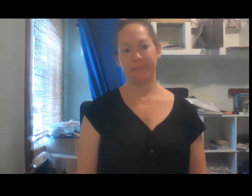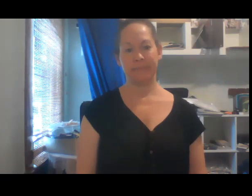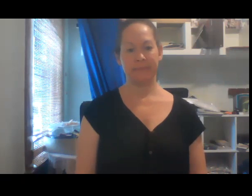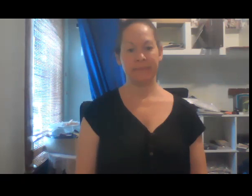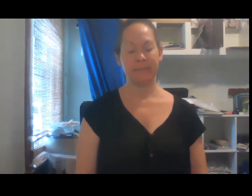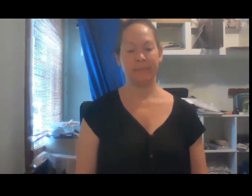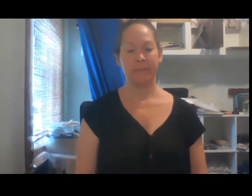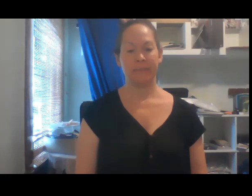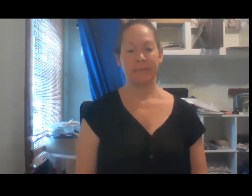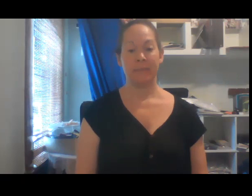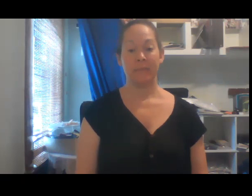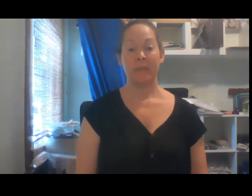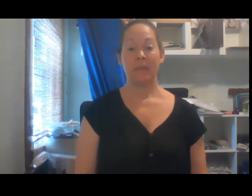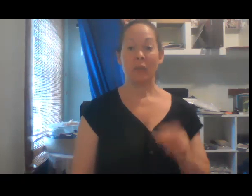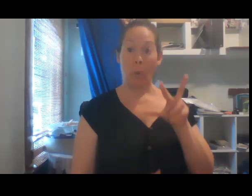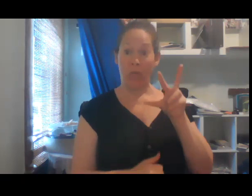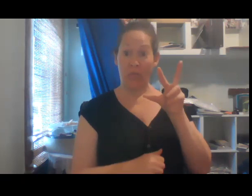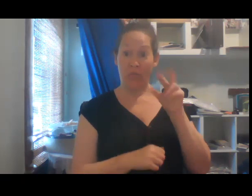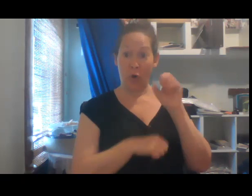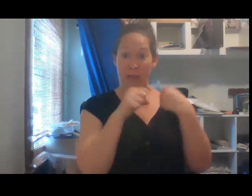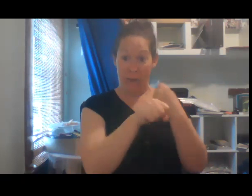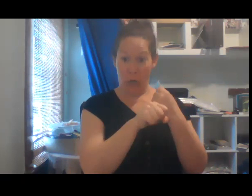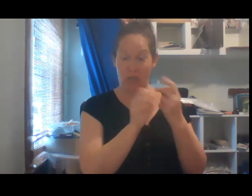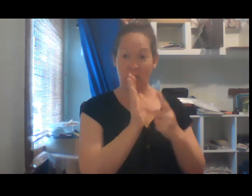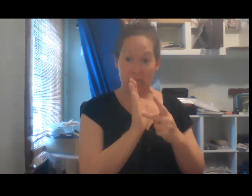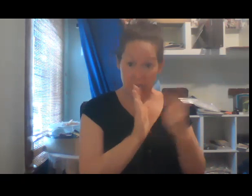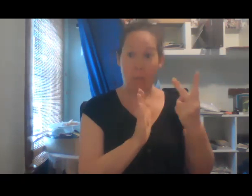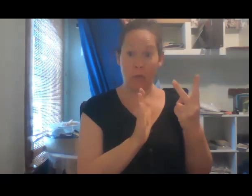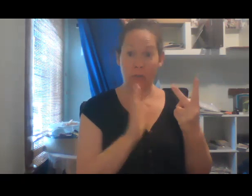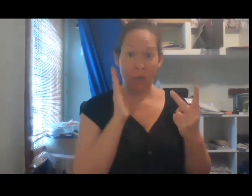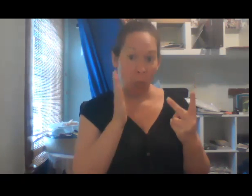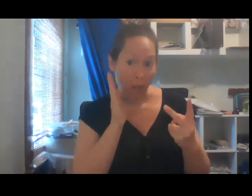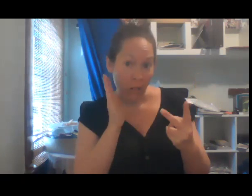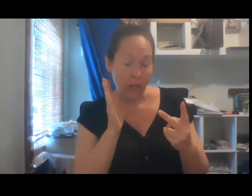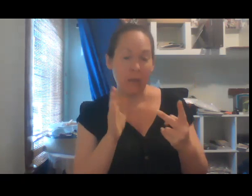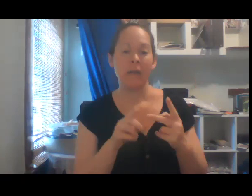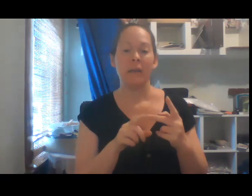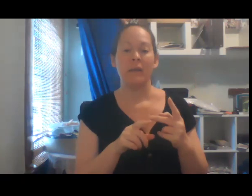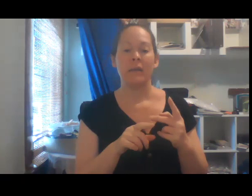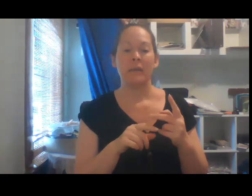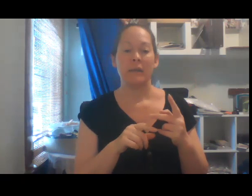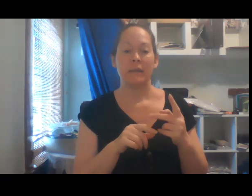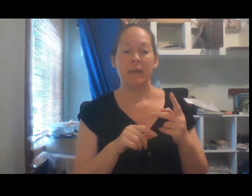So we know it doubles every 30 years, and